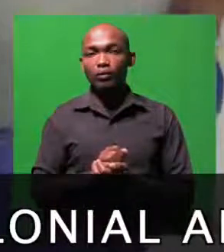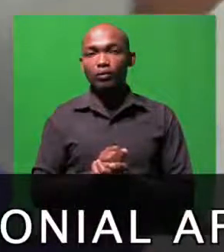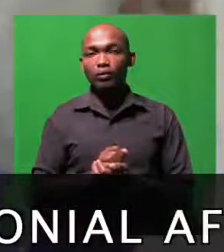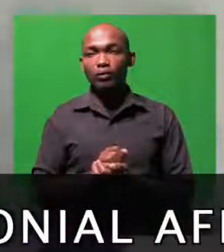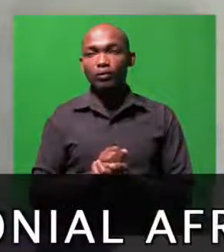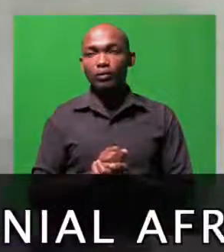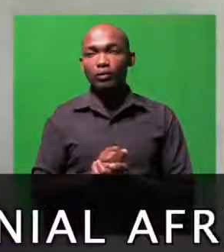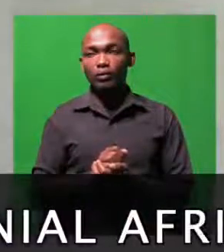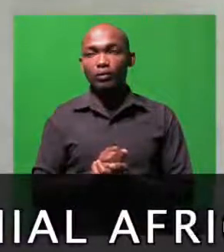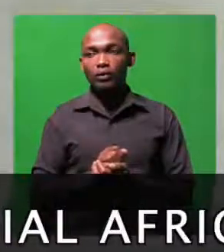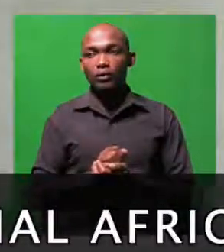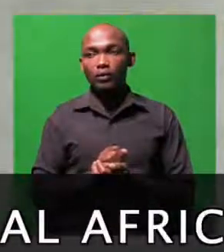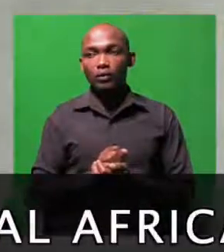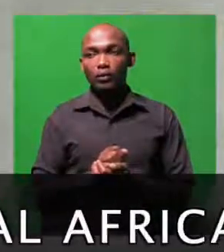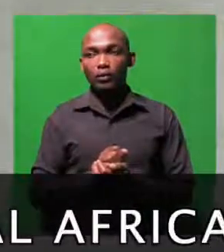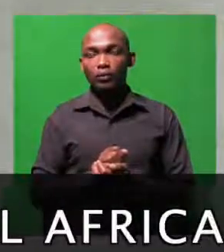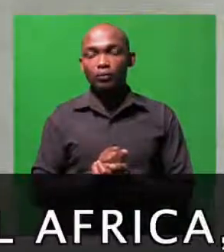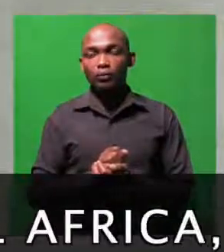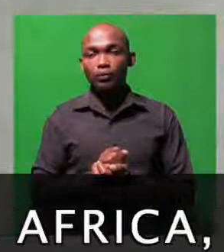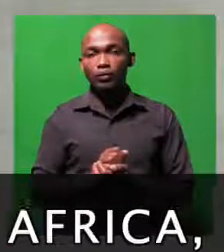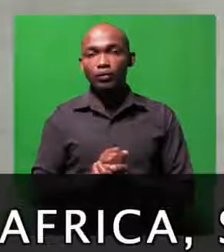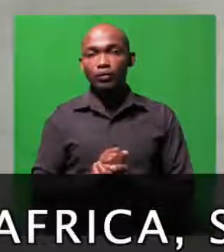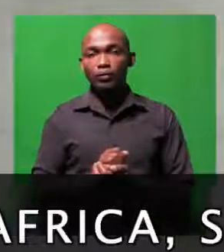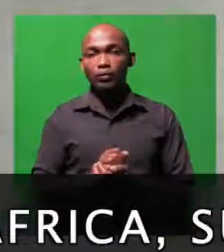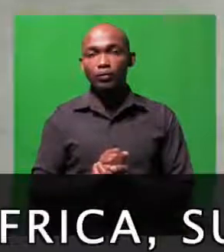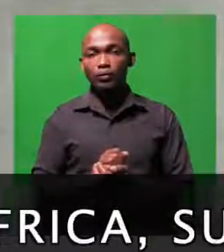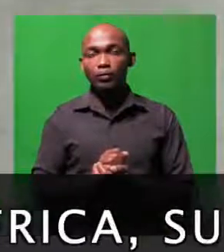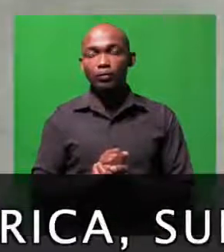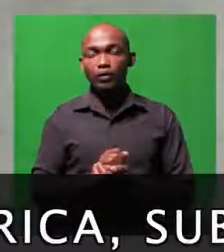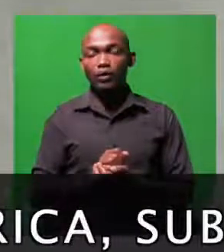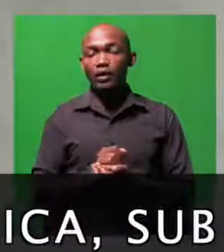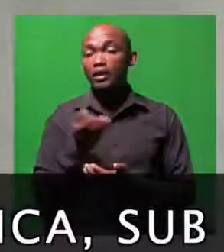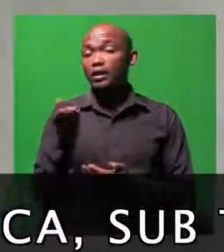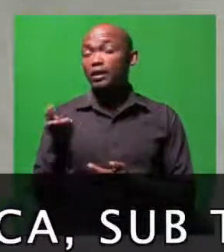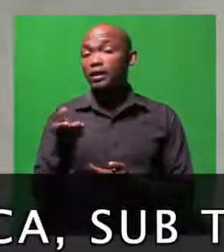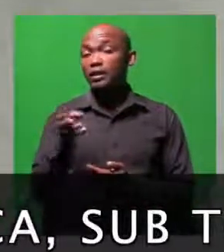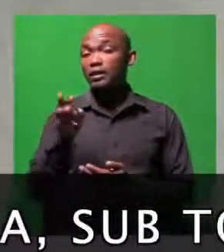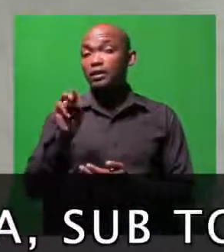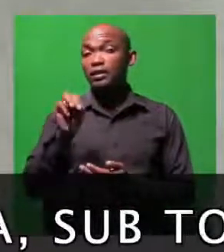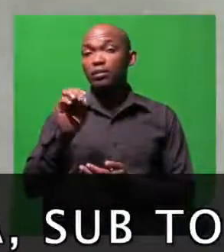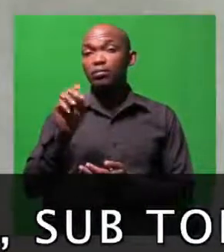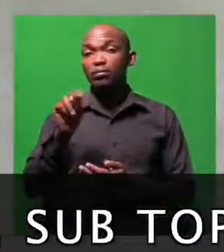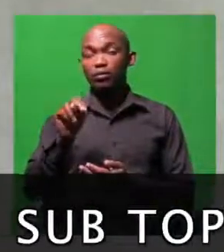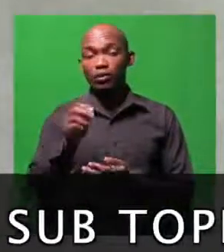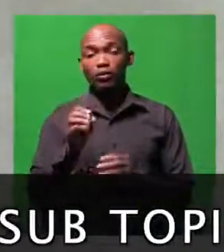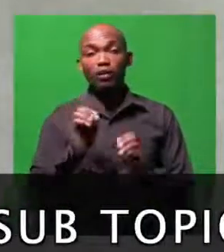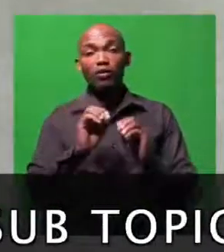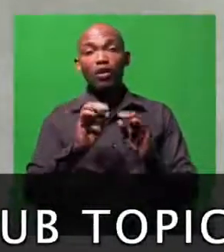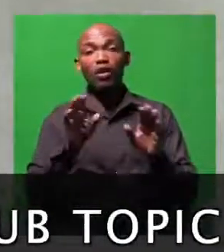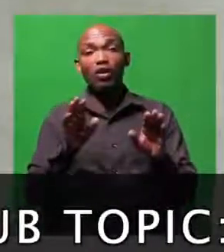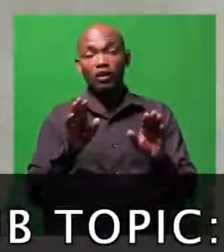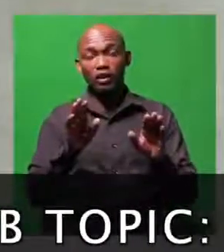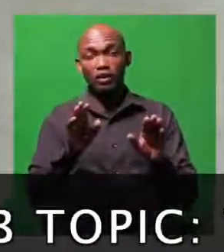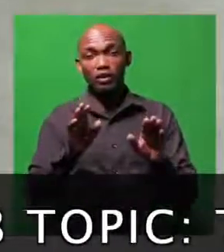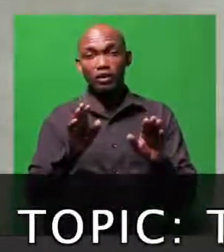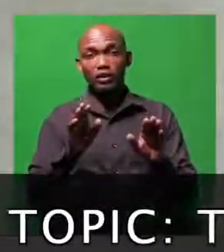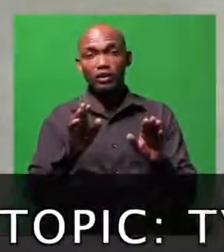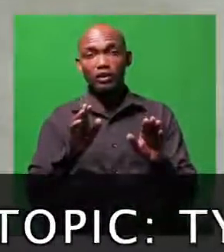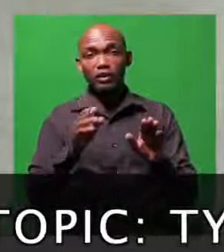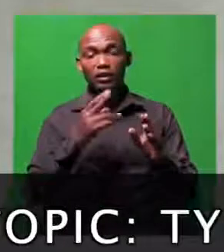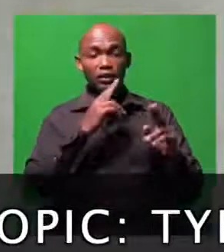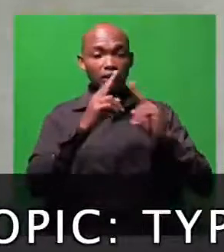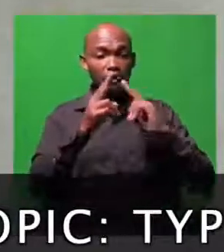In this mode of production, we have already discussed some